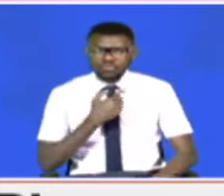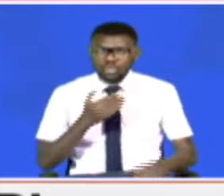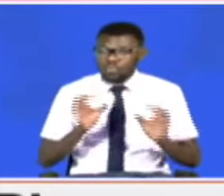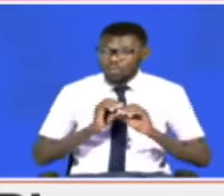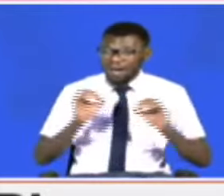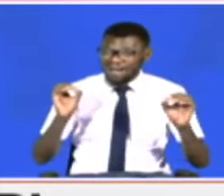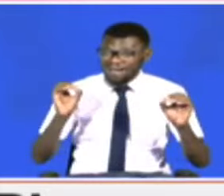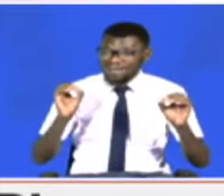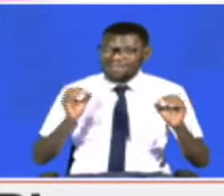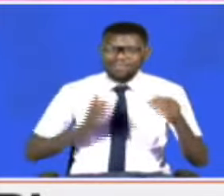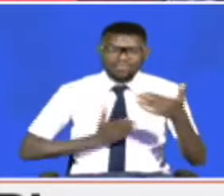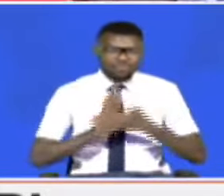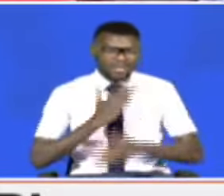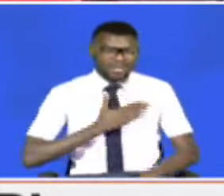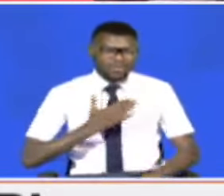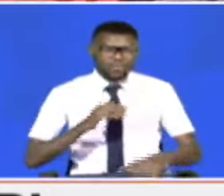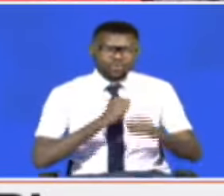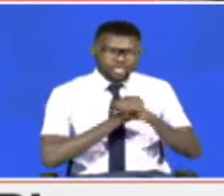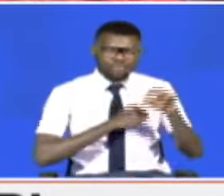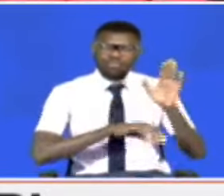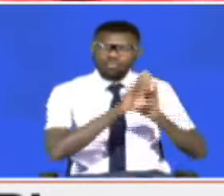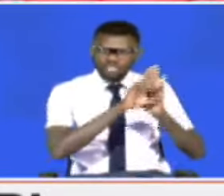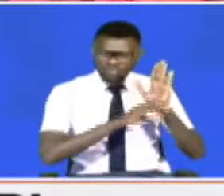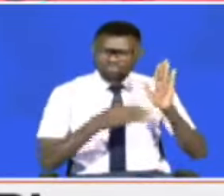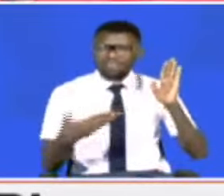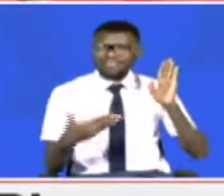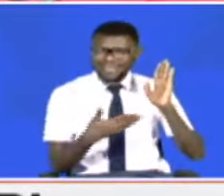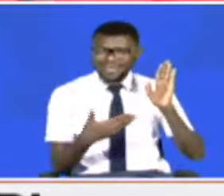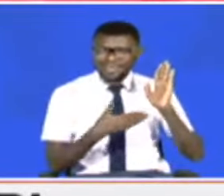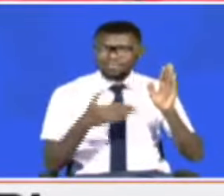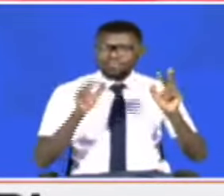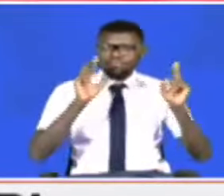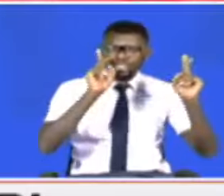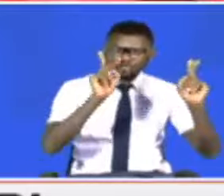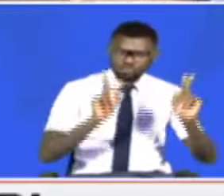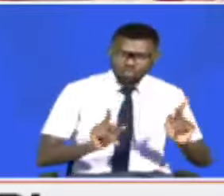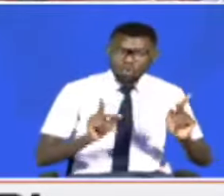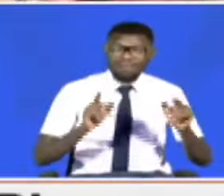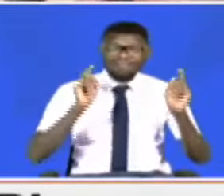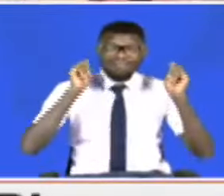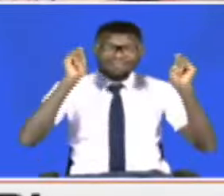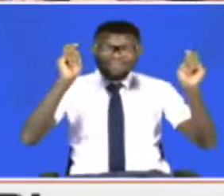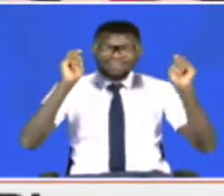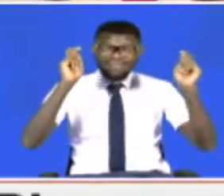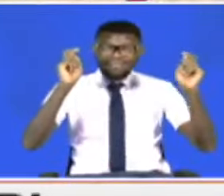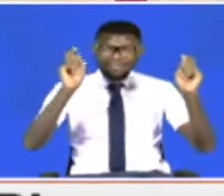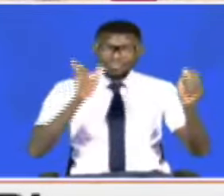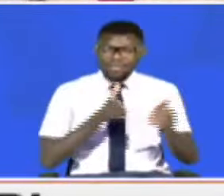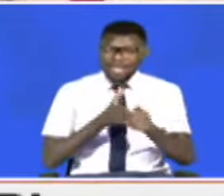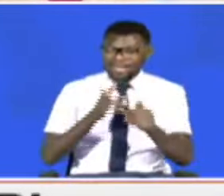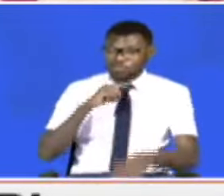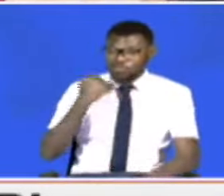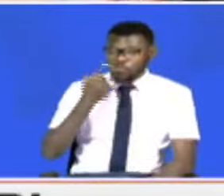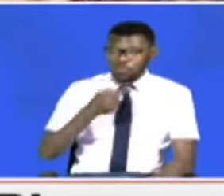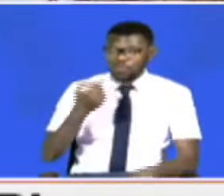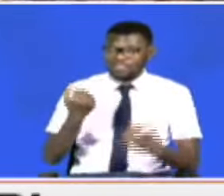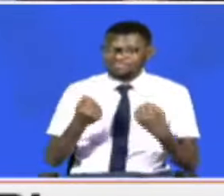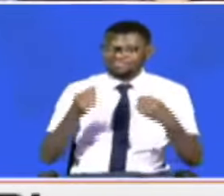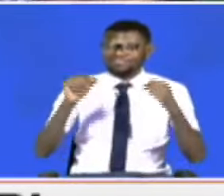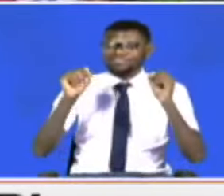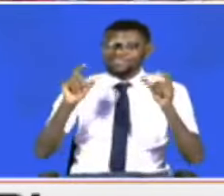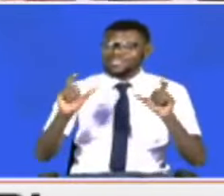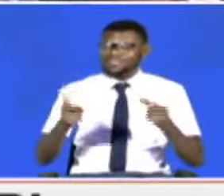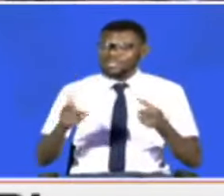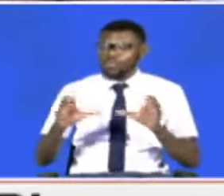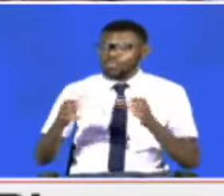protect our rights as enshrined in the constitution. Maandamano vile vile yalishuhudiwa kaunti ya Kisumu, ambapo yaliongozwa na mwenyekiti wa chama cha wanahabari kaunti ya